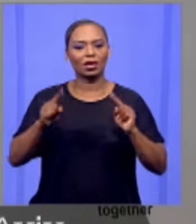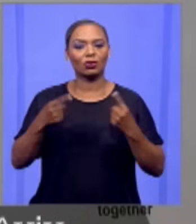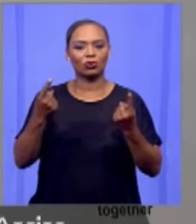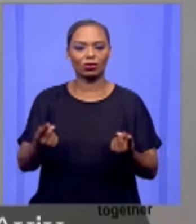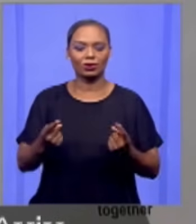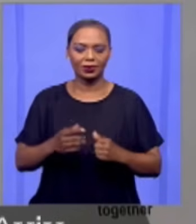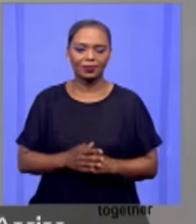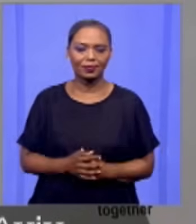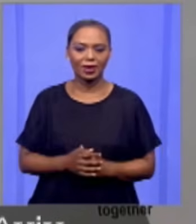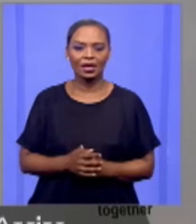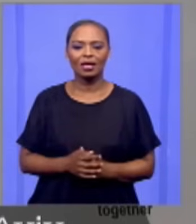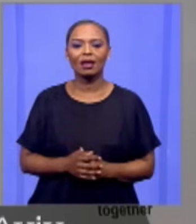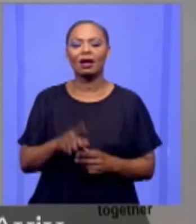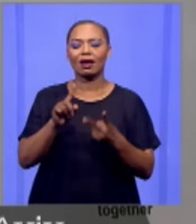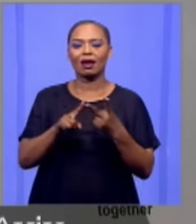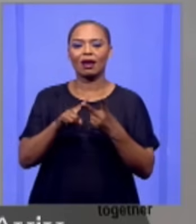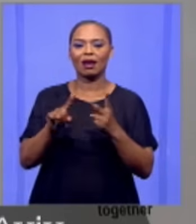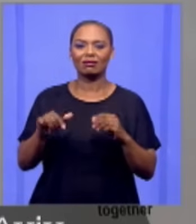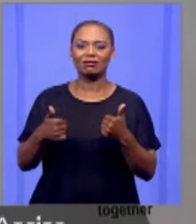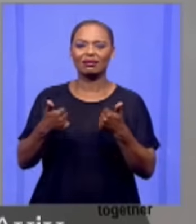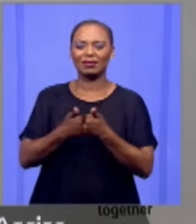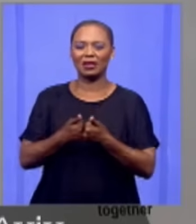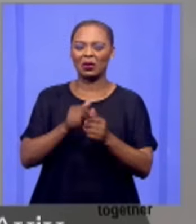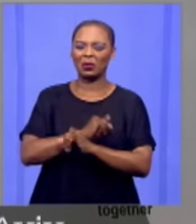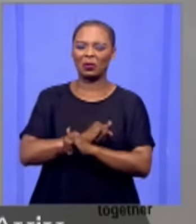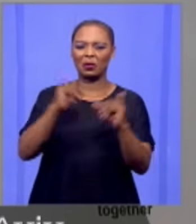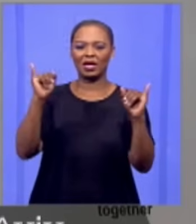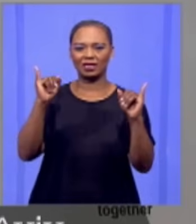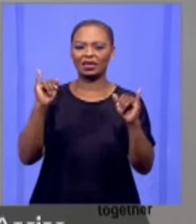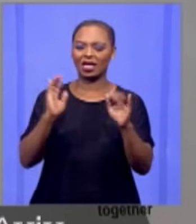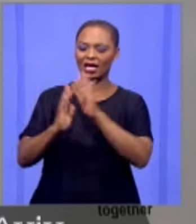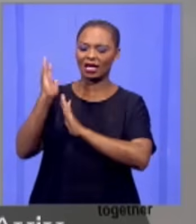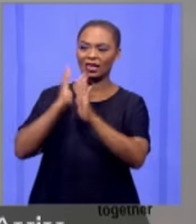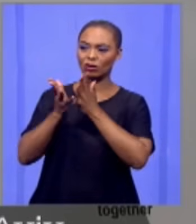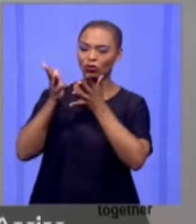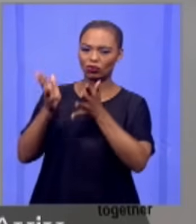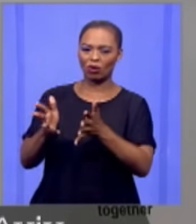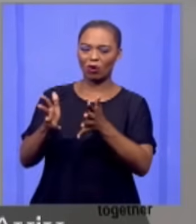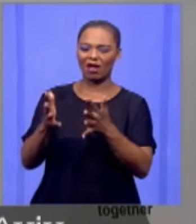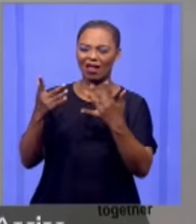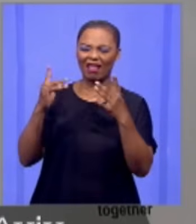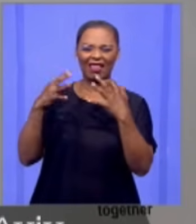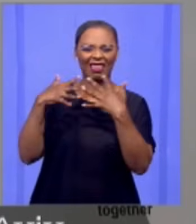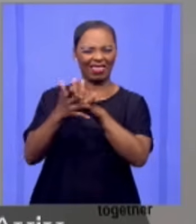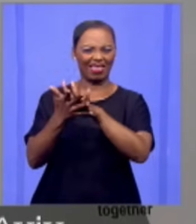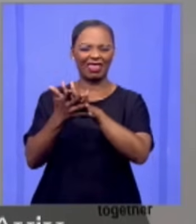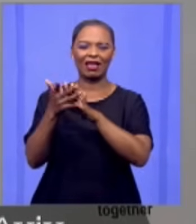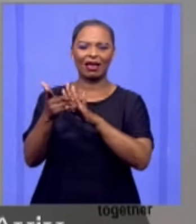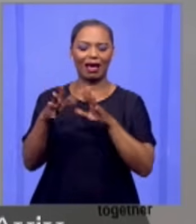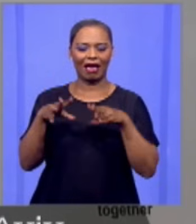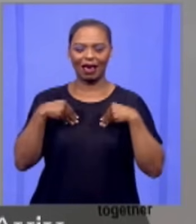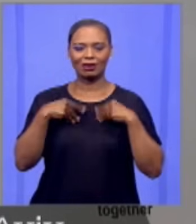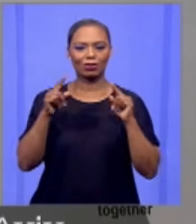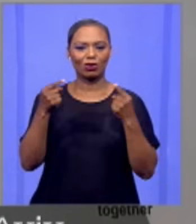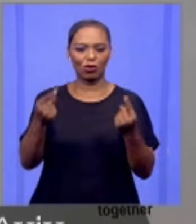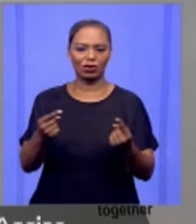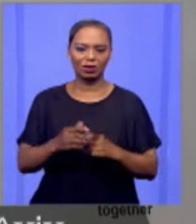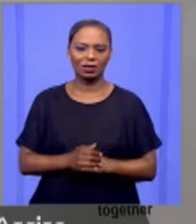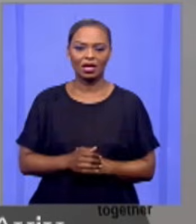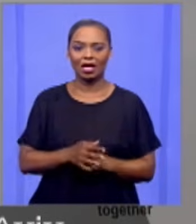Another Holocaust in the history of humankind is not acceptable. And the South African government